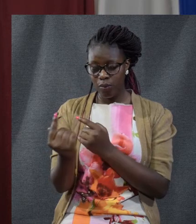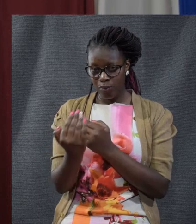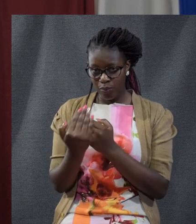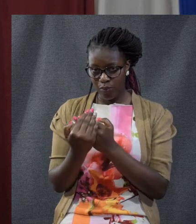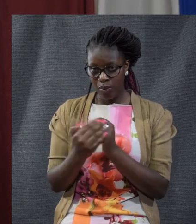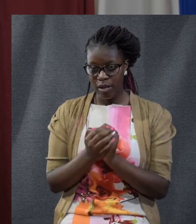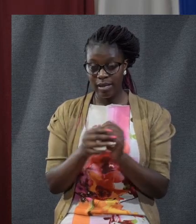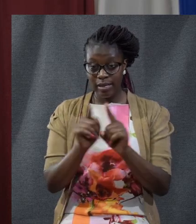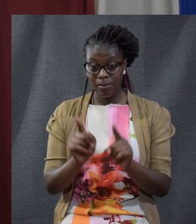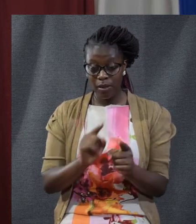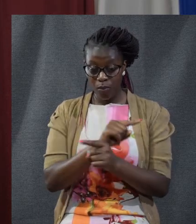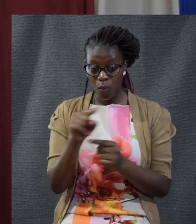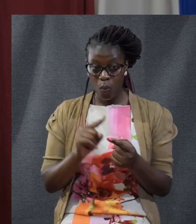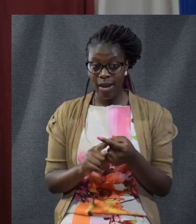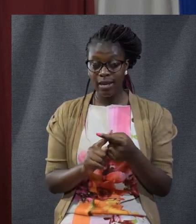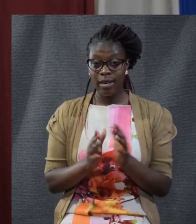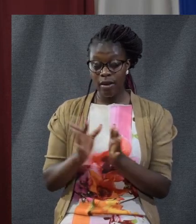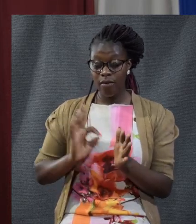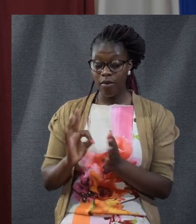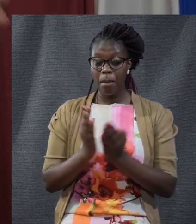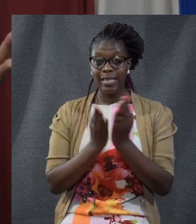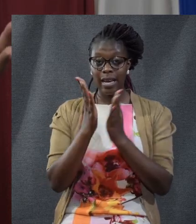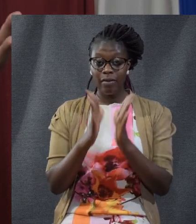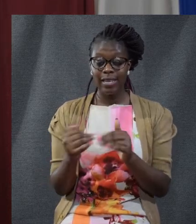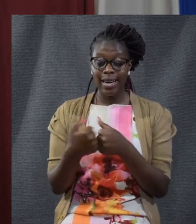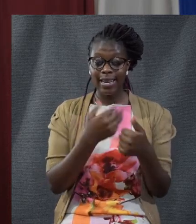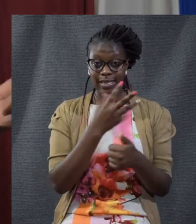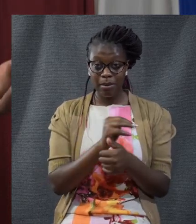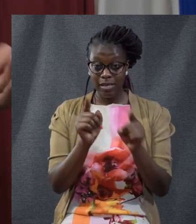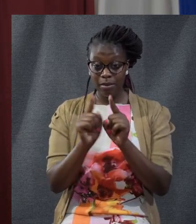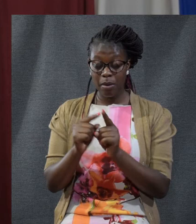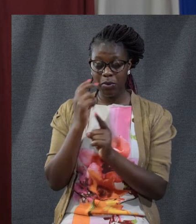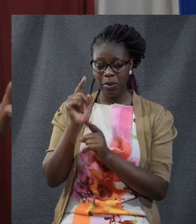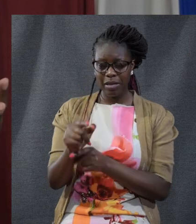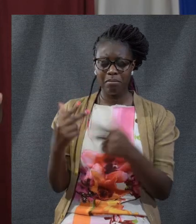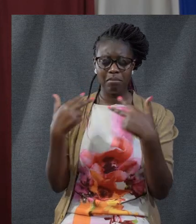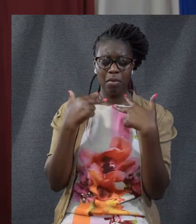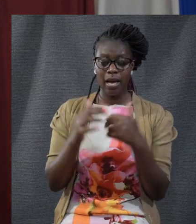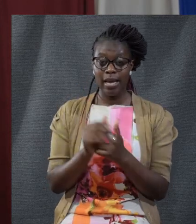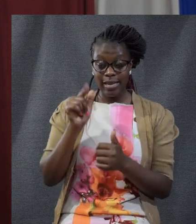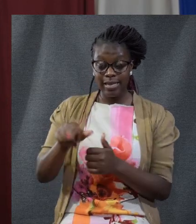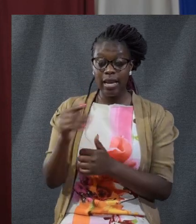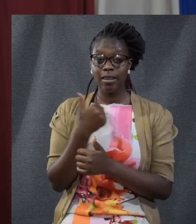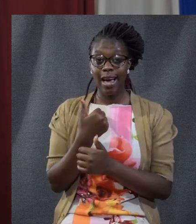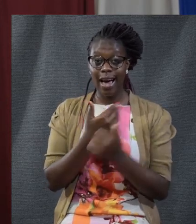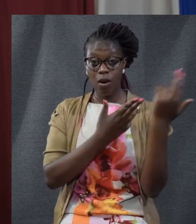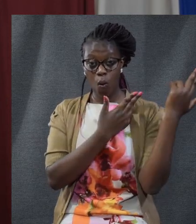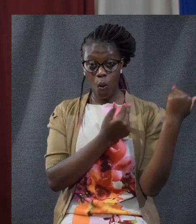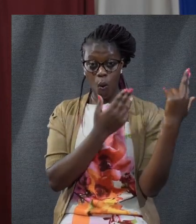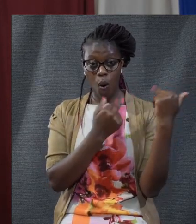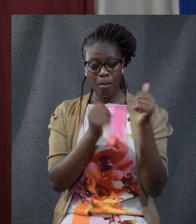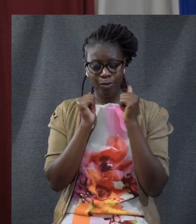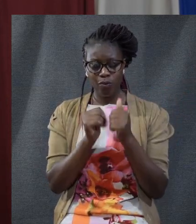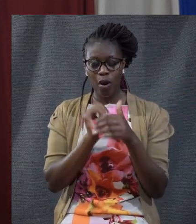refused to come close to him. Even when his female servants were against him and saw him as a stranger, he had his